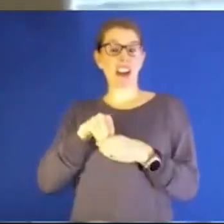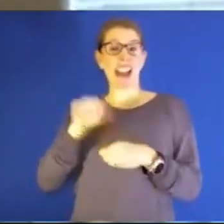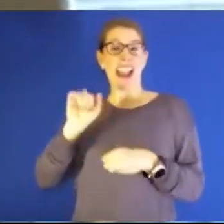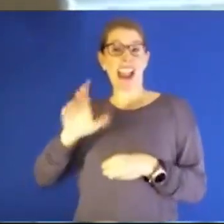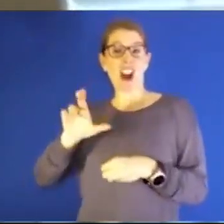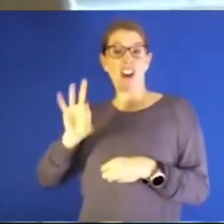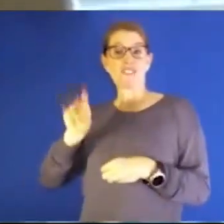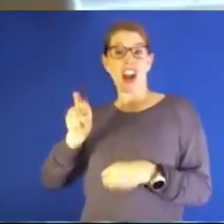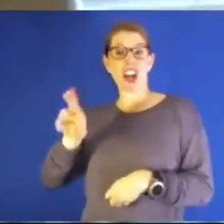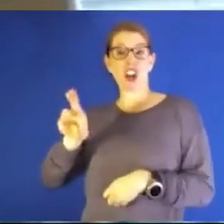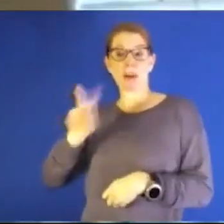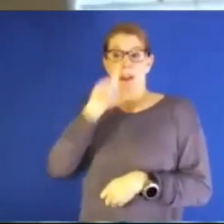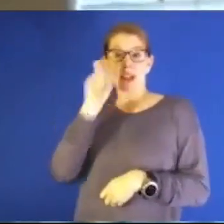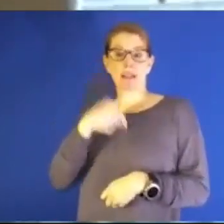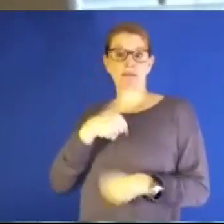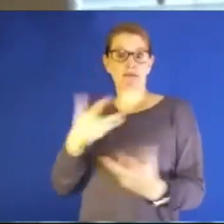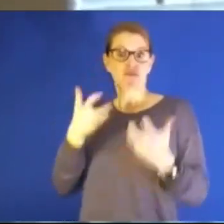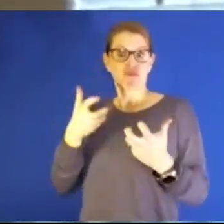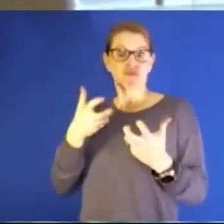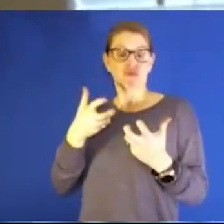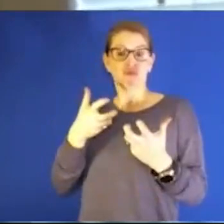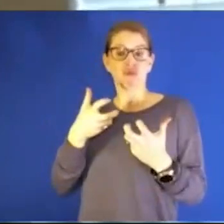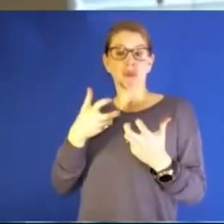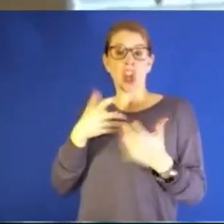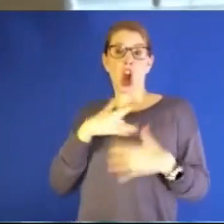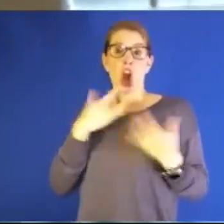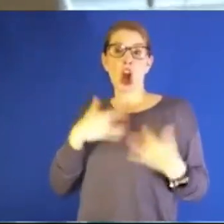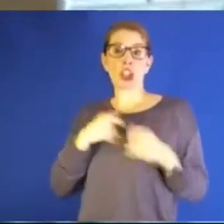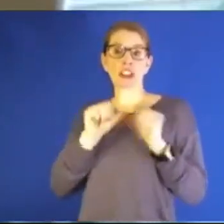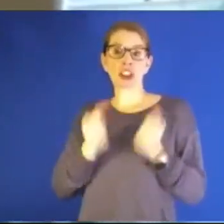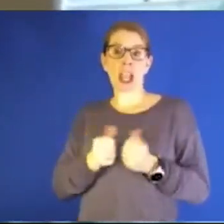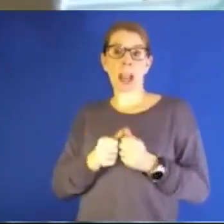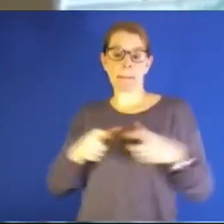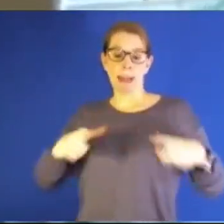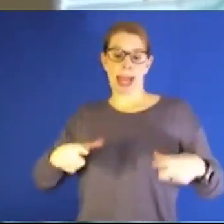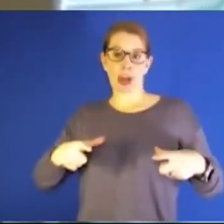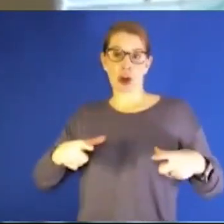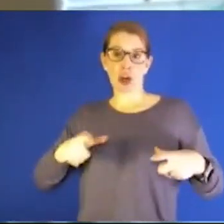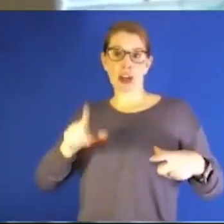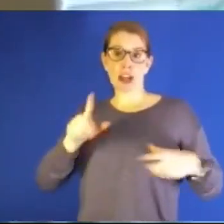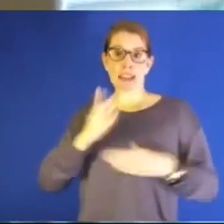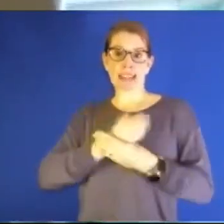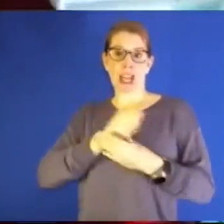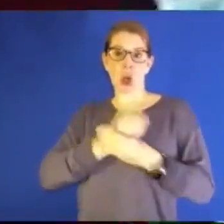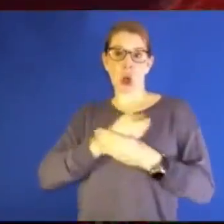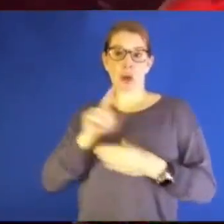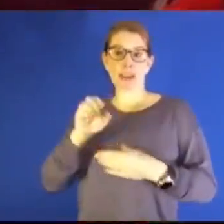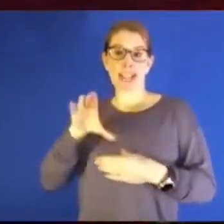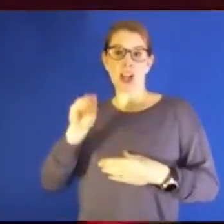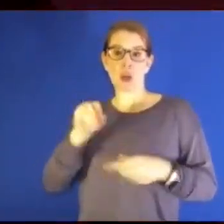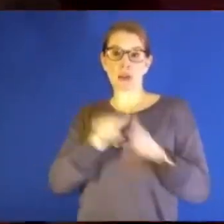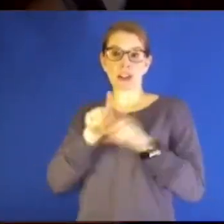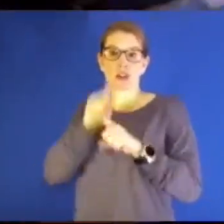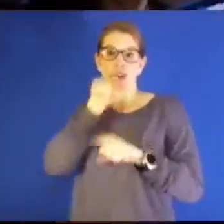because I want a heart-shaped platter of tacos and chicken wings.